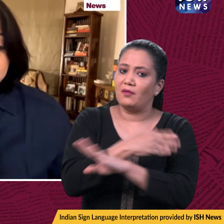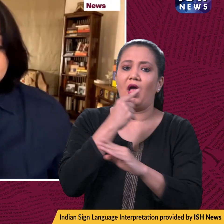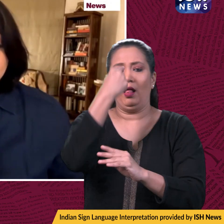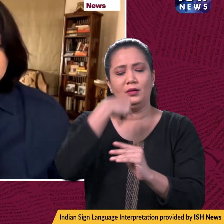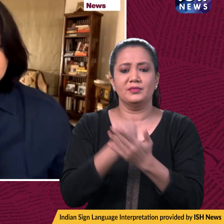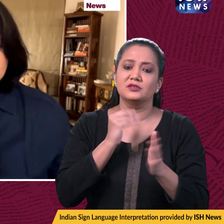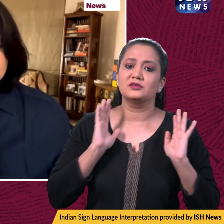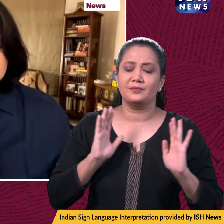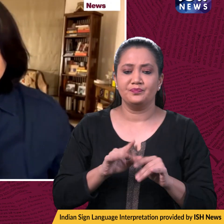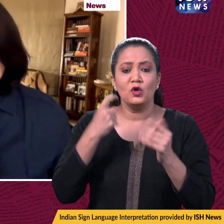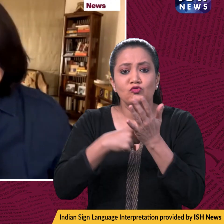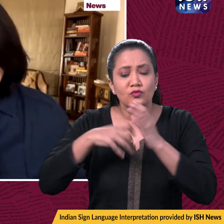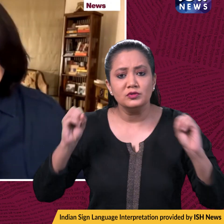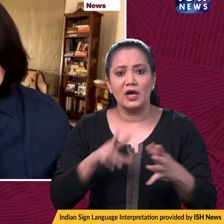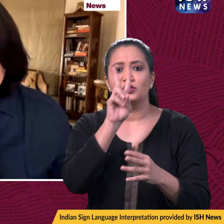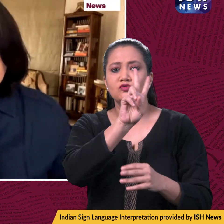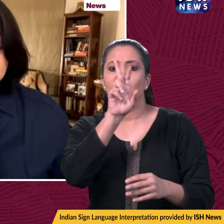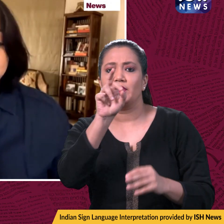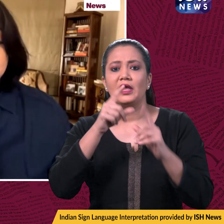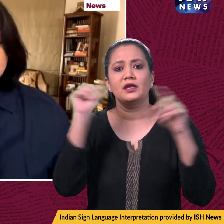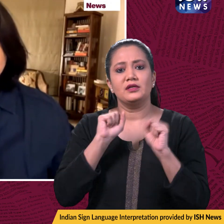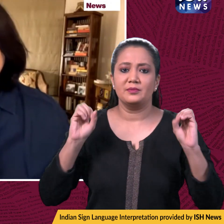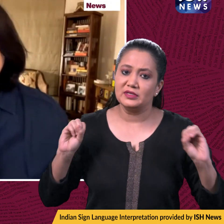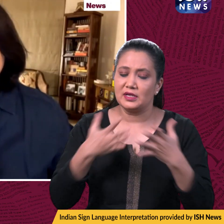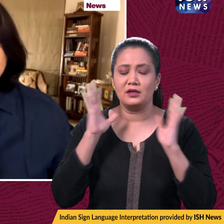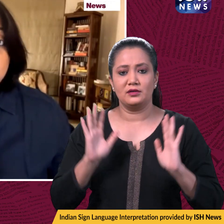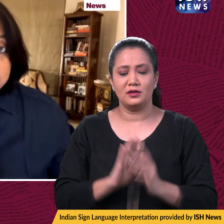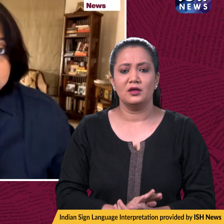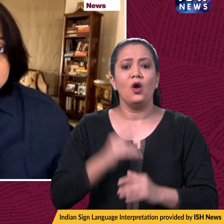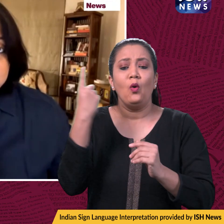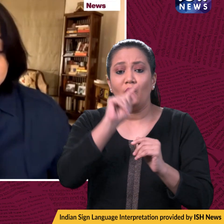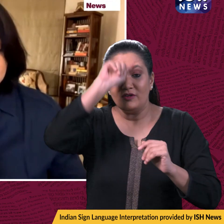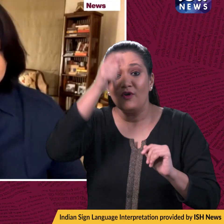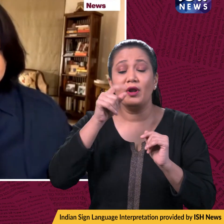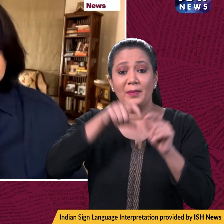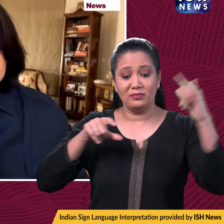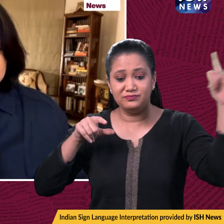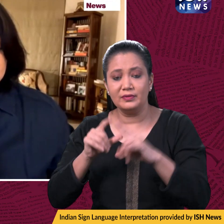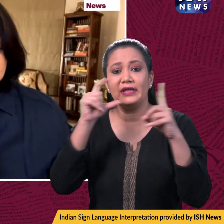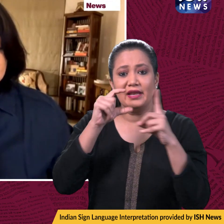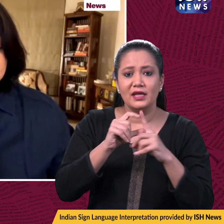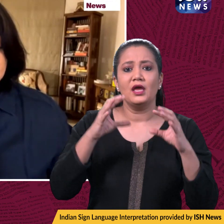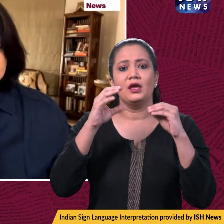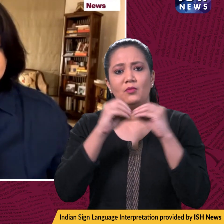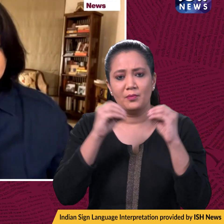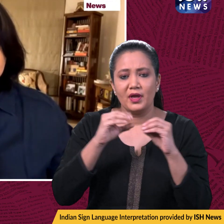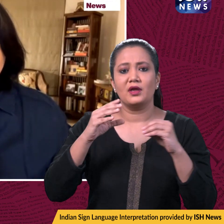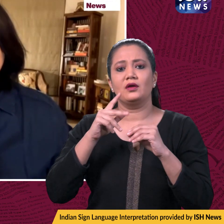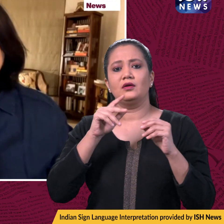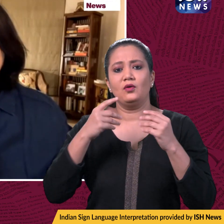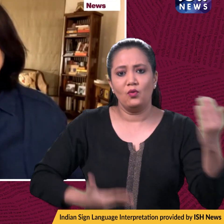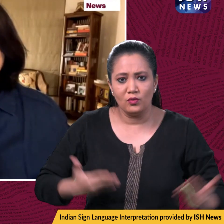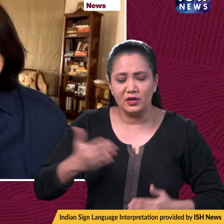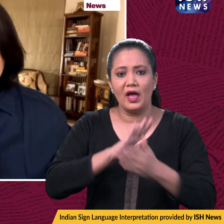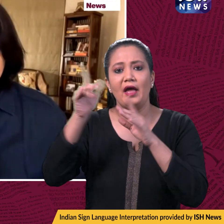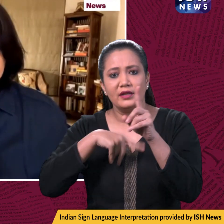passengers. The rule will come into effect from the 20th of December and will be applicable only to international travelers in Delhi, Mumbai, Kolkata, Chennai,